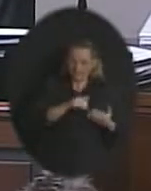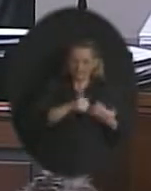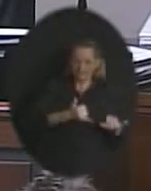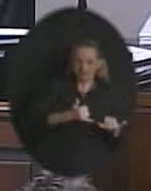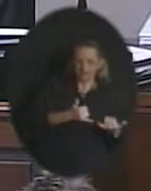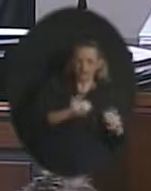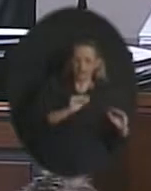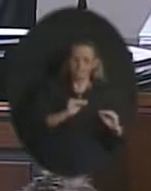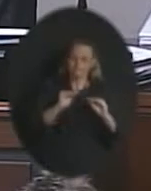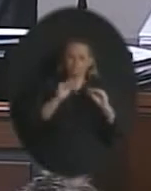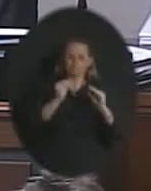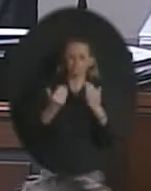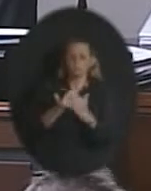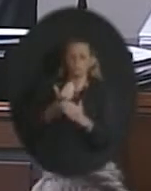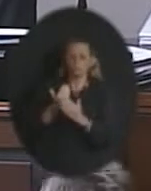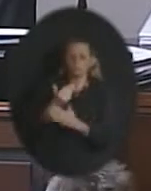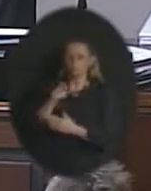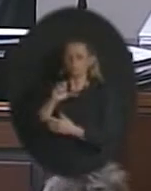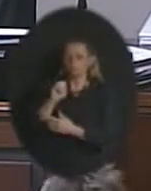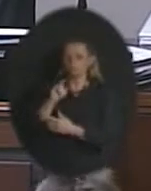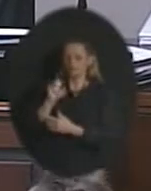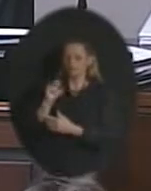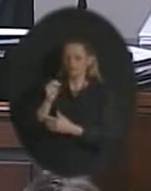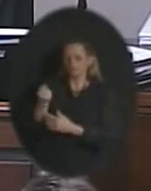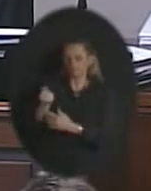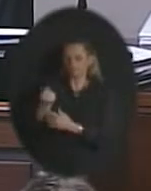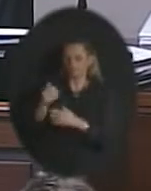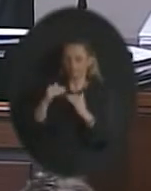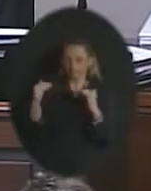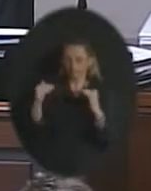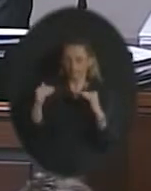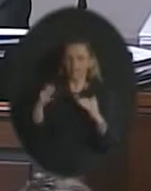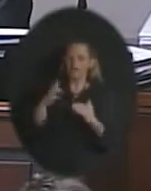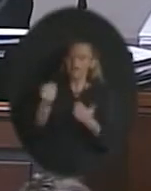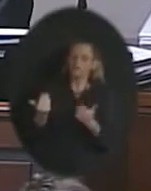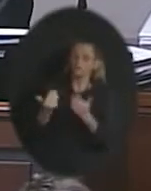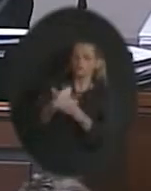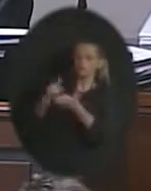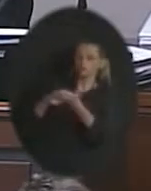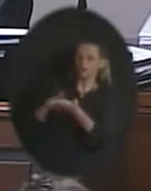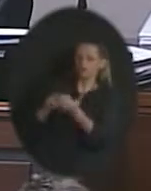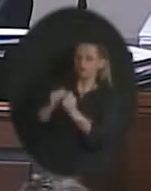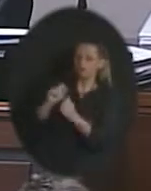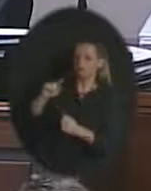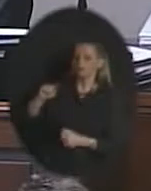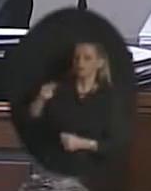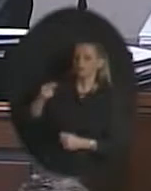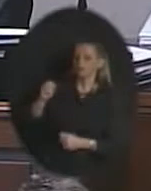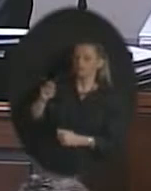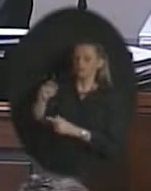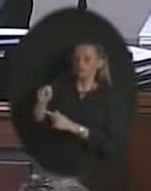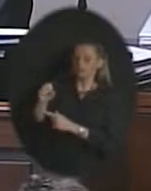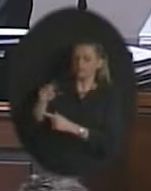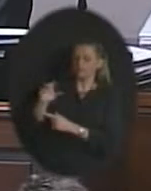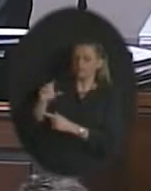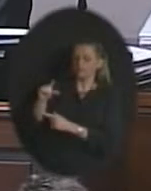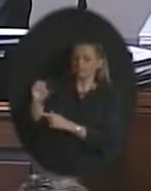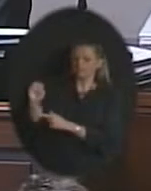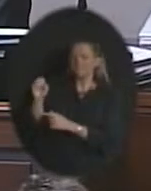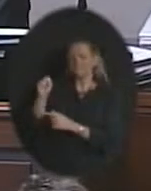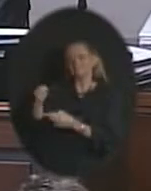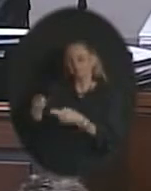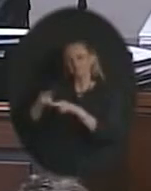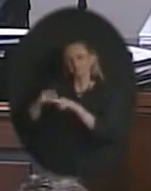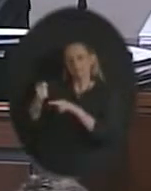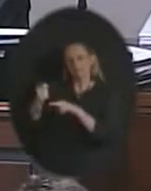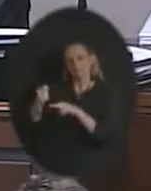retention level. And also renew the contract with Thomas McGee. It is up a little bit. They asked for premium